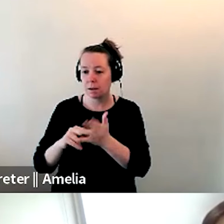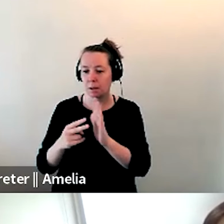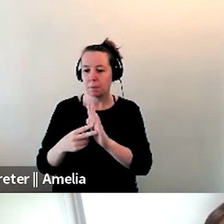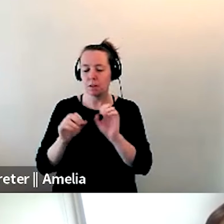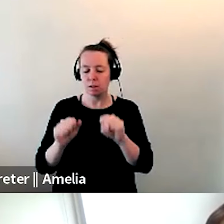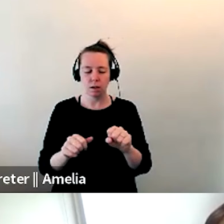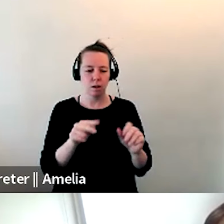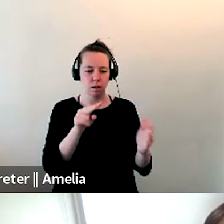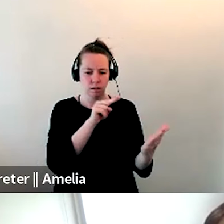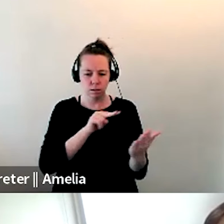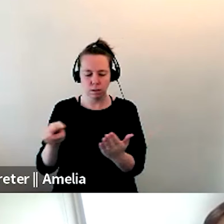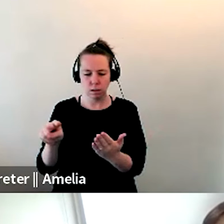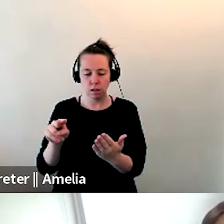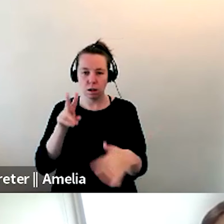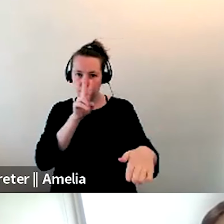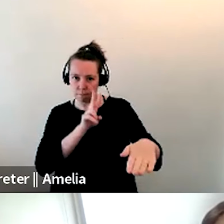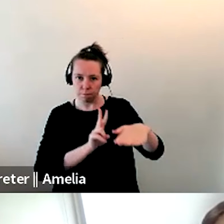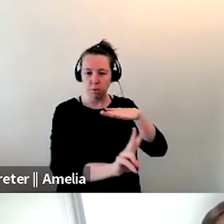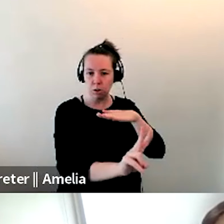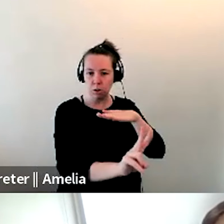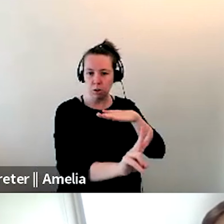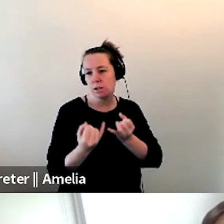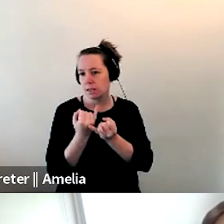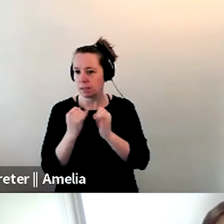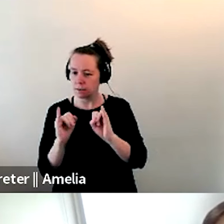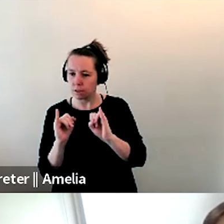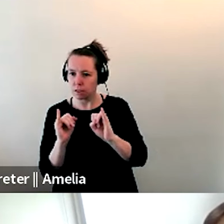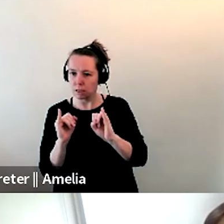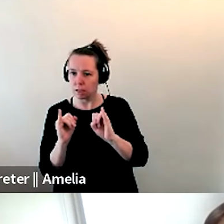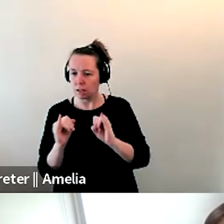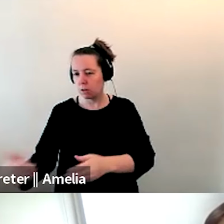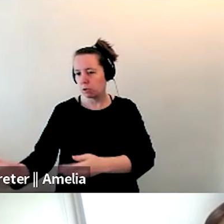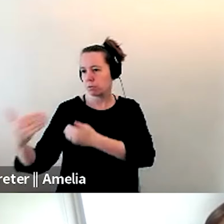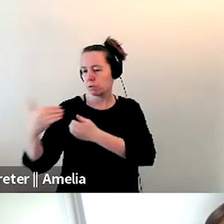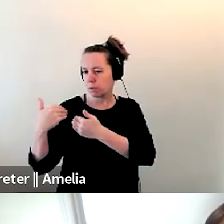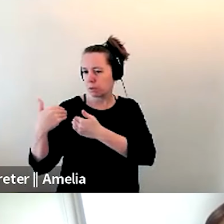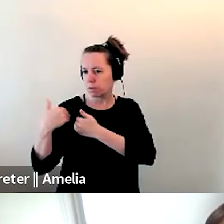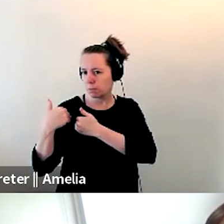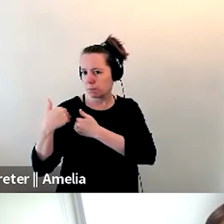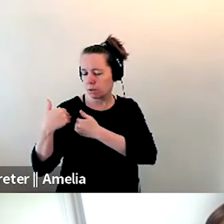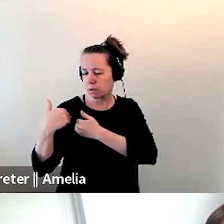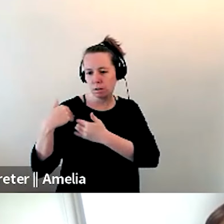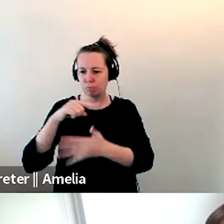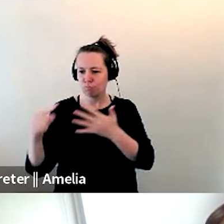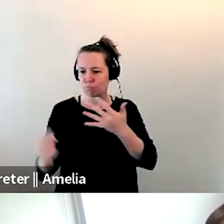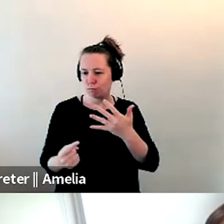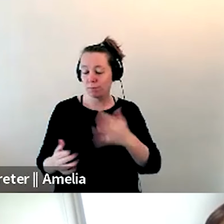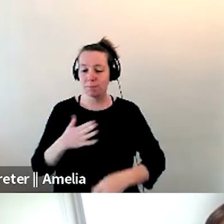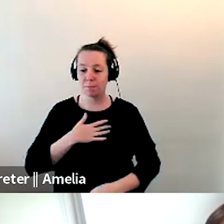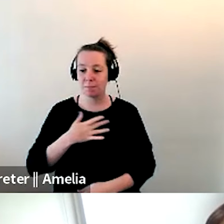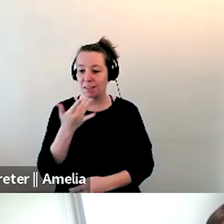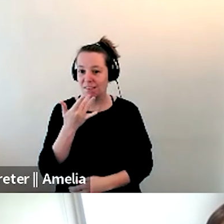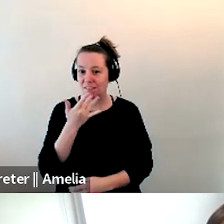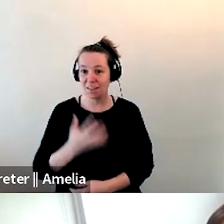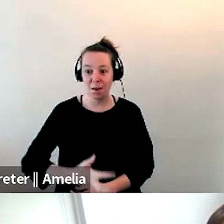well. Things like futuristic or individualized, responsible. My favorite is